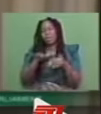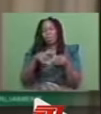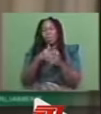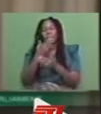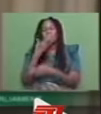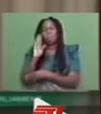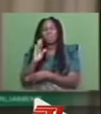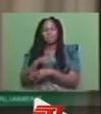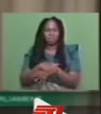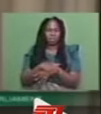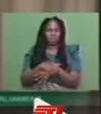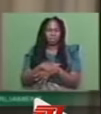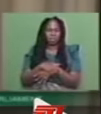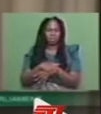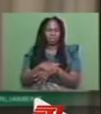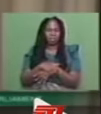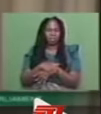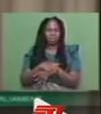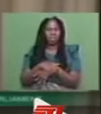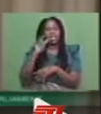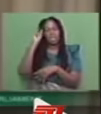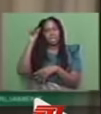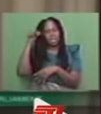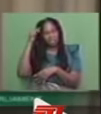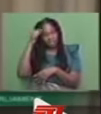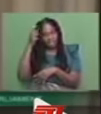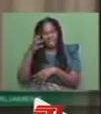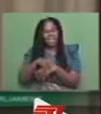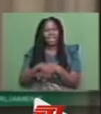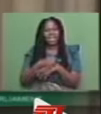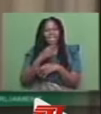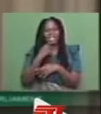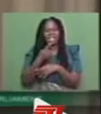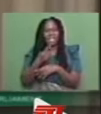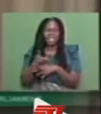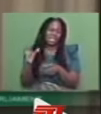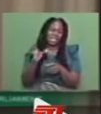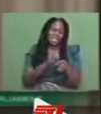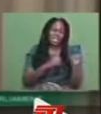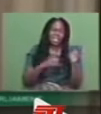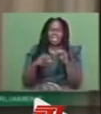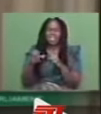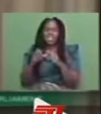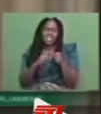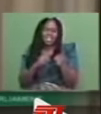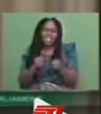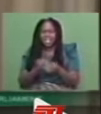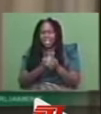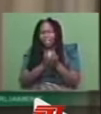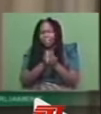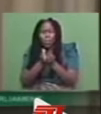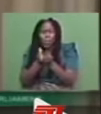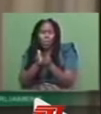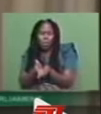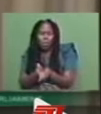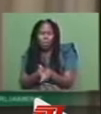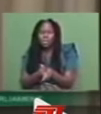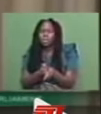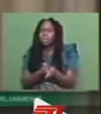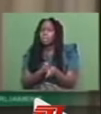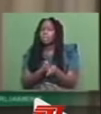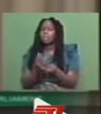so selected inter-island vessels at a value of more than $1 billion, it has been vainly promising since 2016